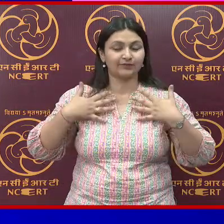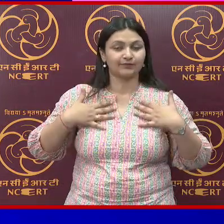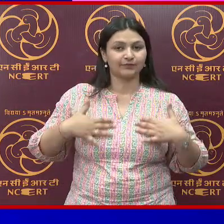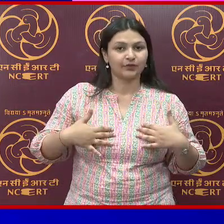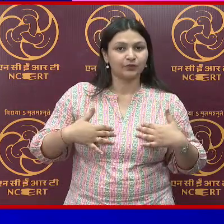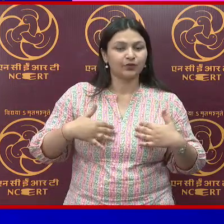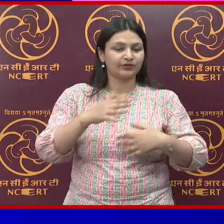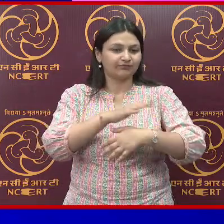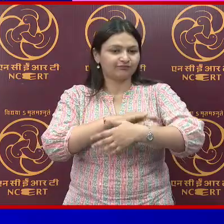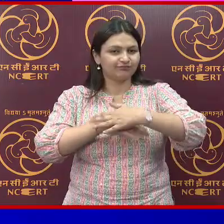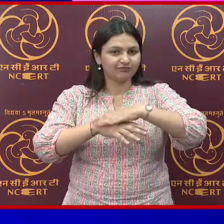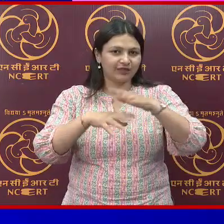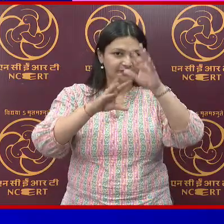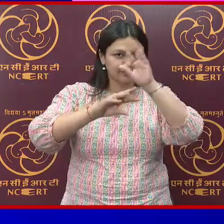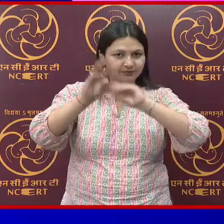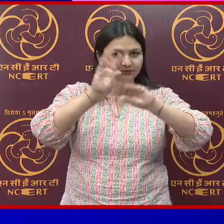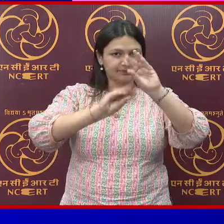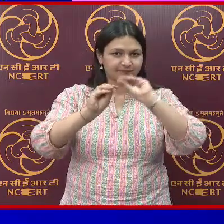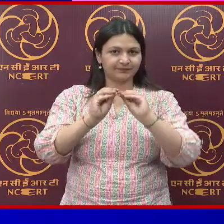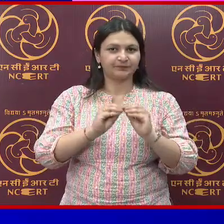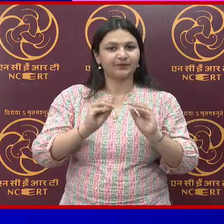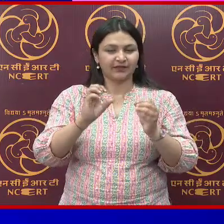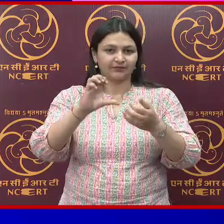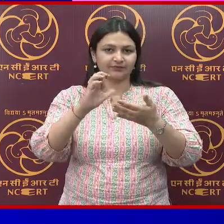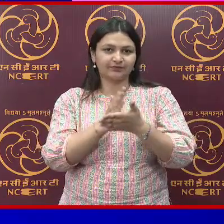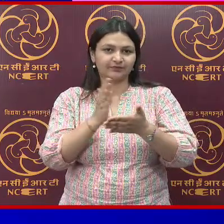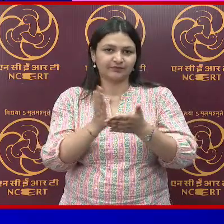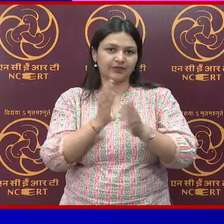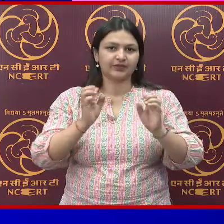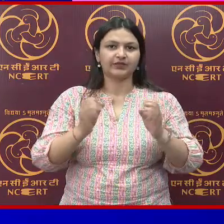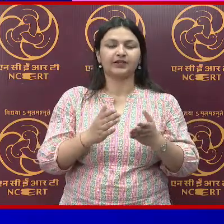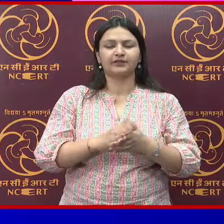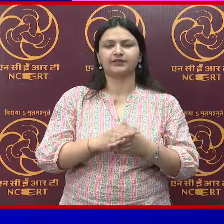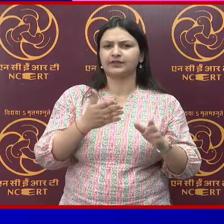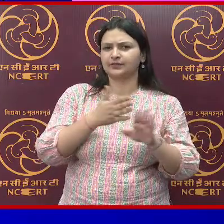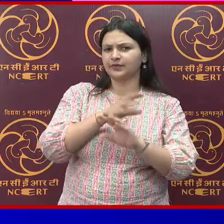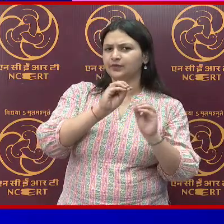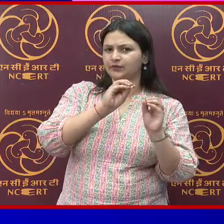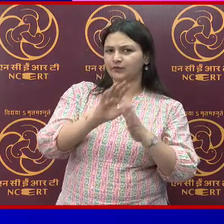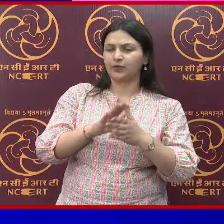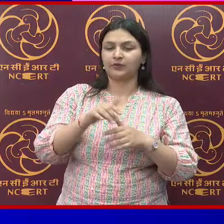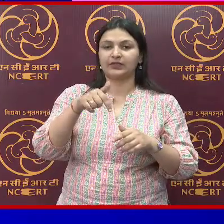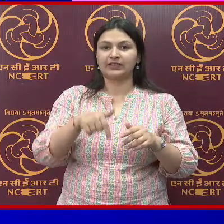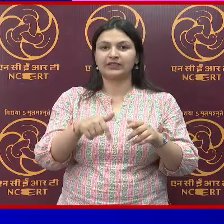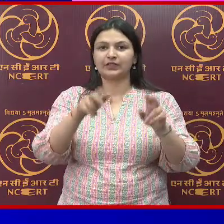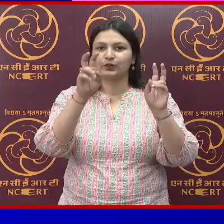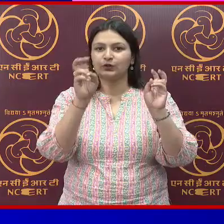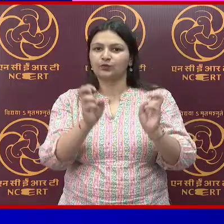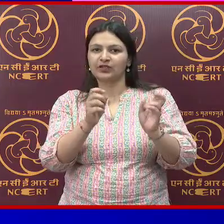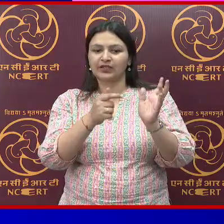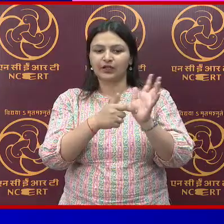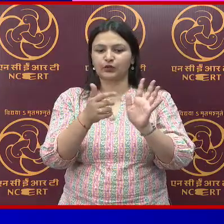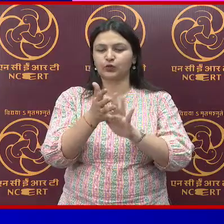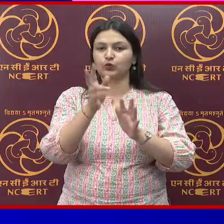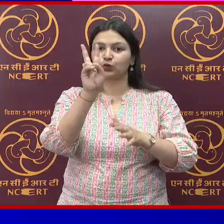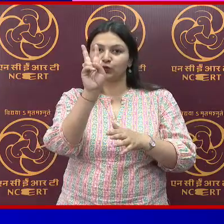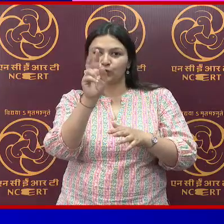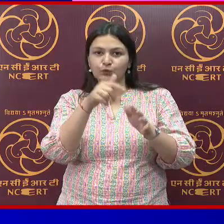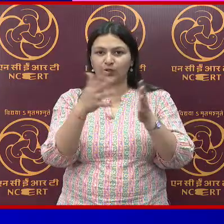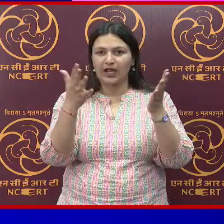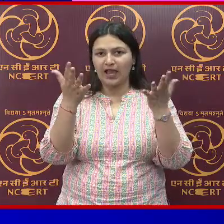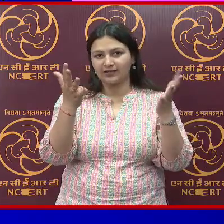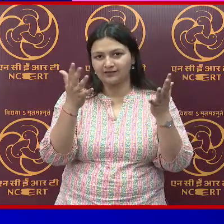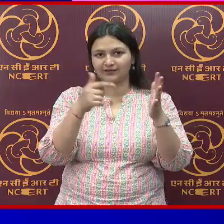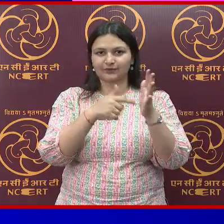chapter. Yes, of course. Yes, ma'am. So, as you have already told, the topic is two little hands. Okay, ma'am, I